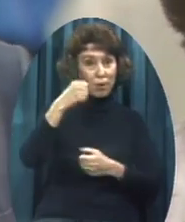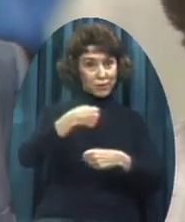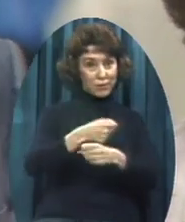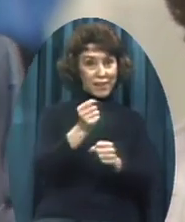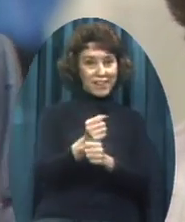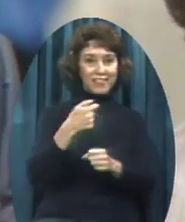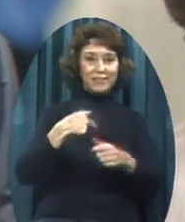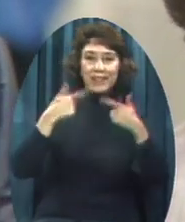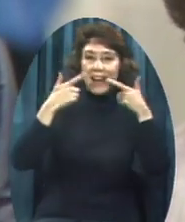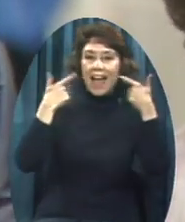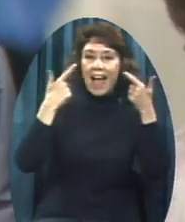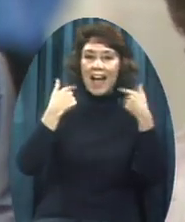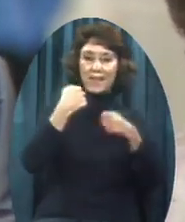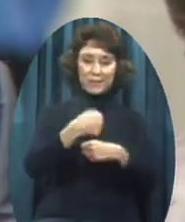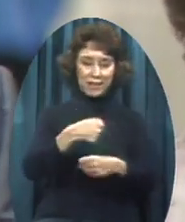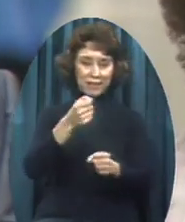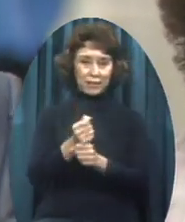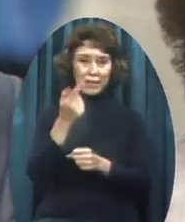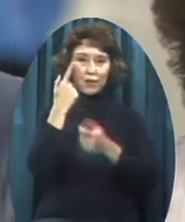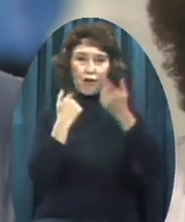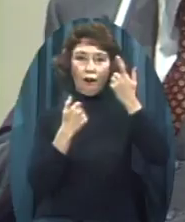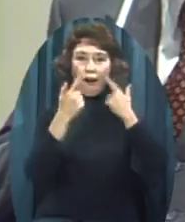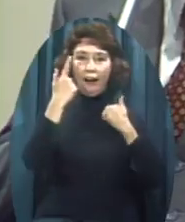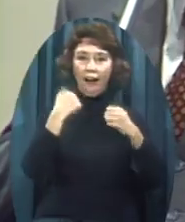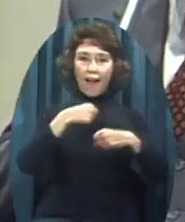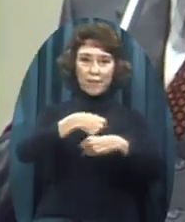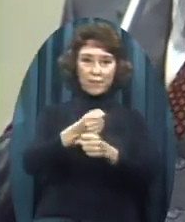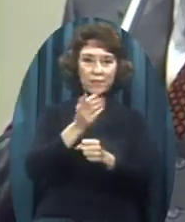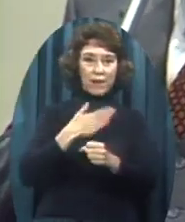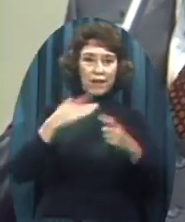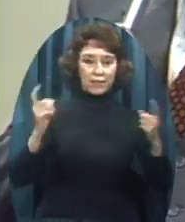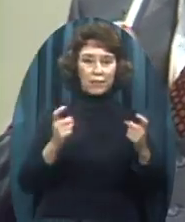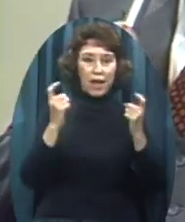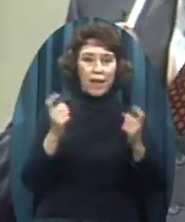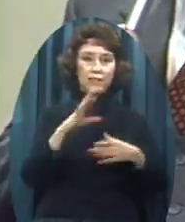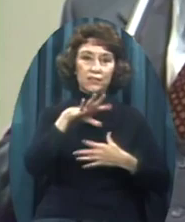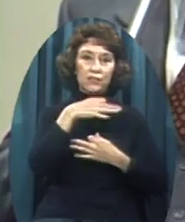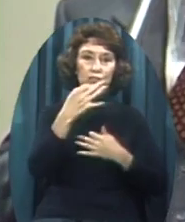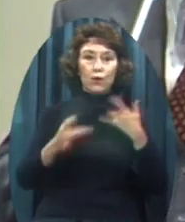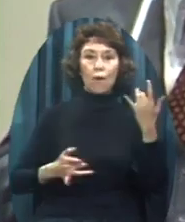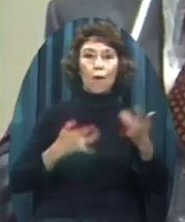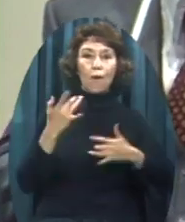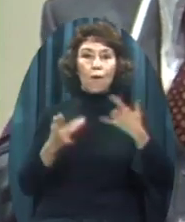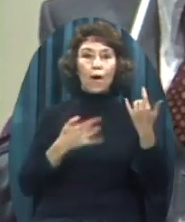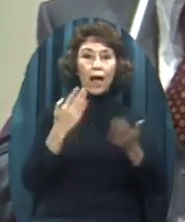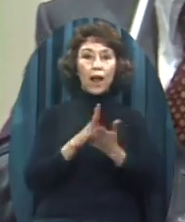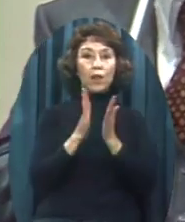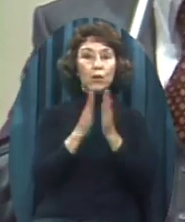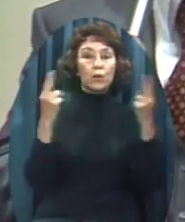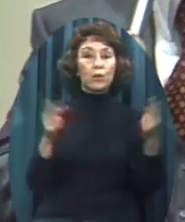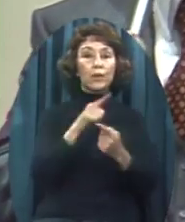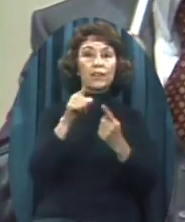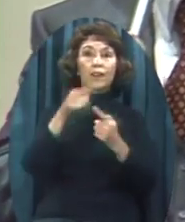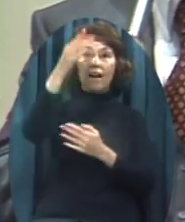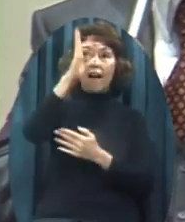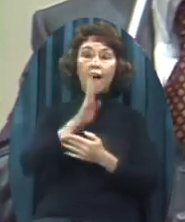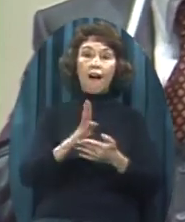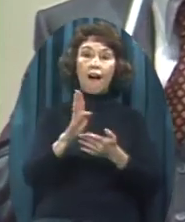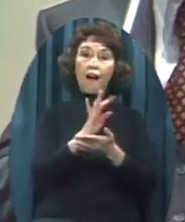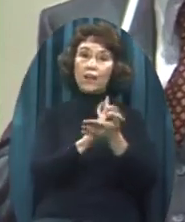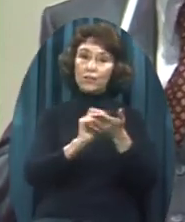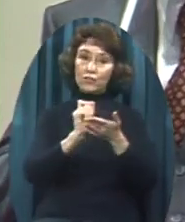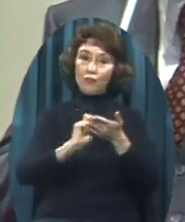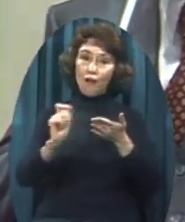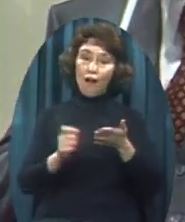me laugh and it makes me cry, sets my sinful soul alight. Hallelujah, when God tempts his love in my